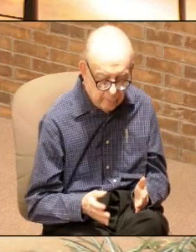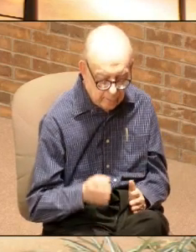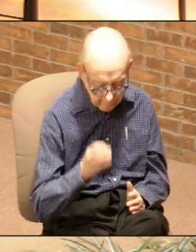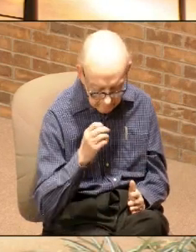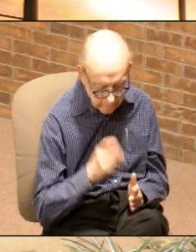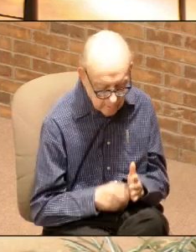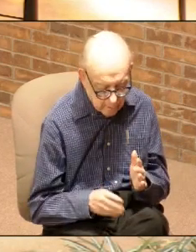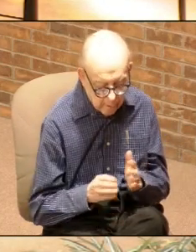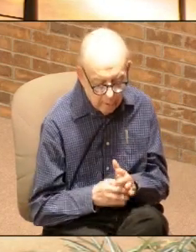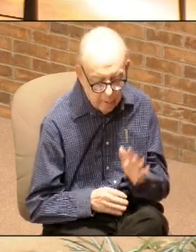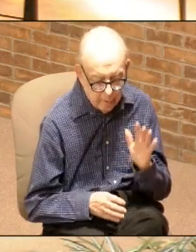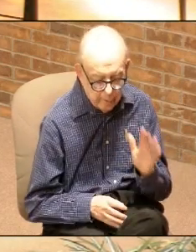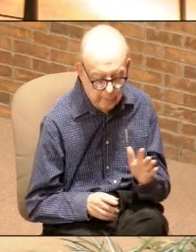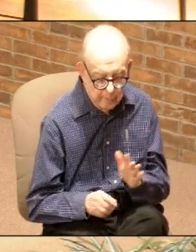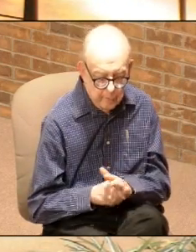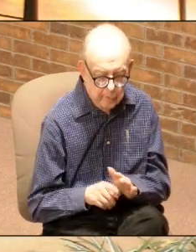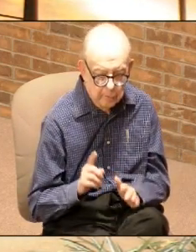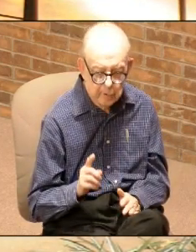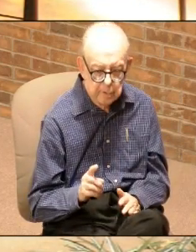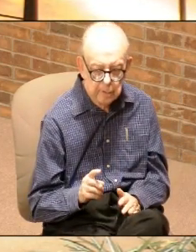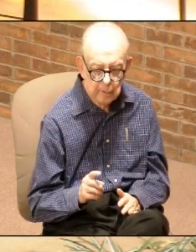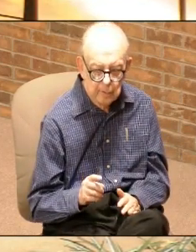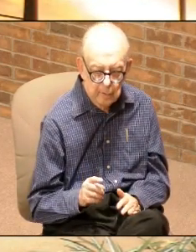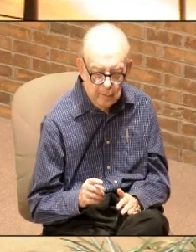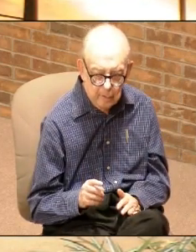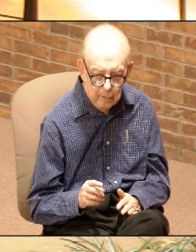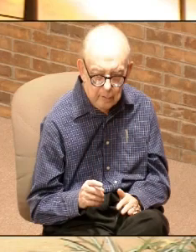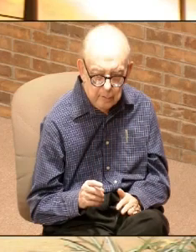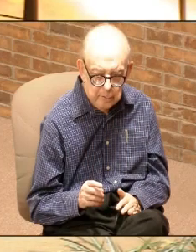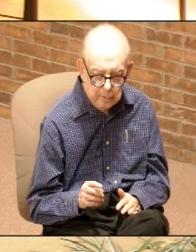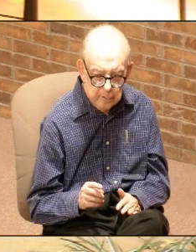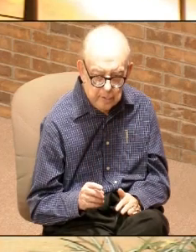Ephesians chapter 5, verse number 1.